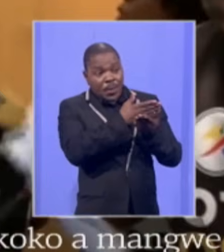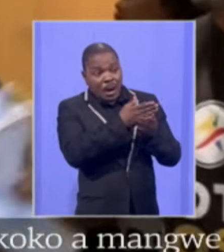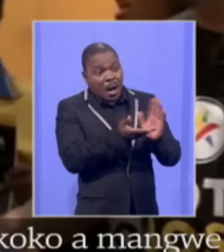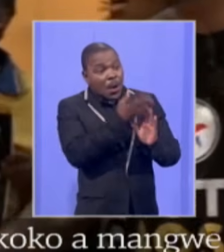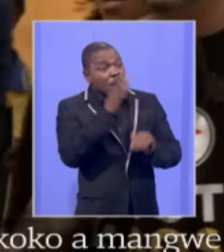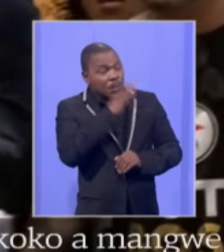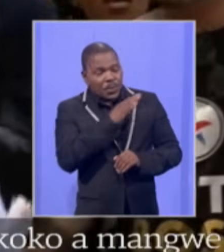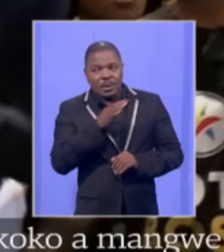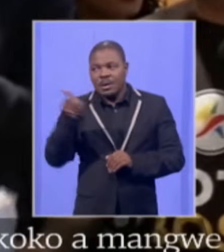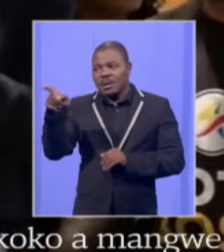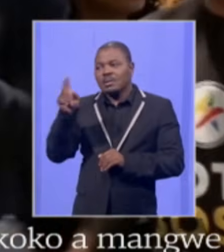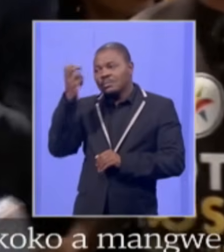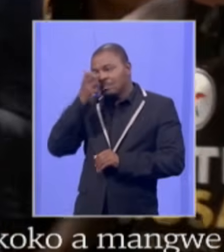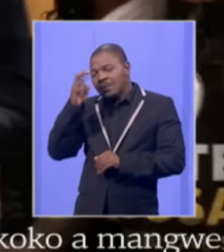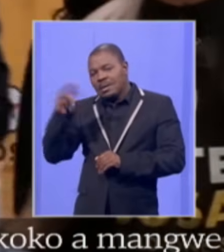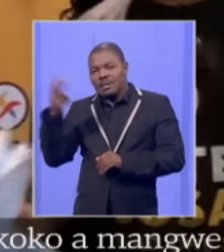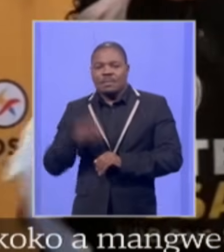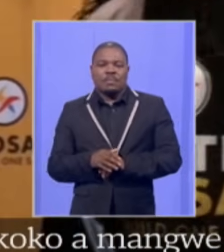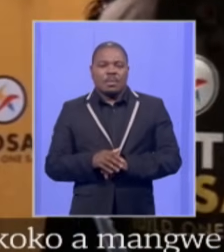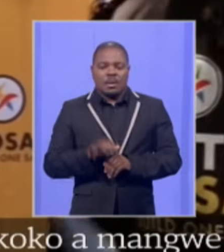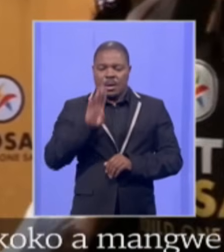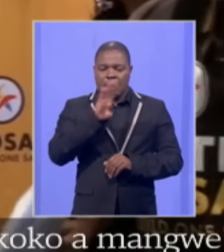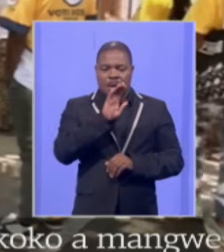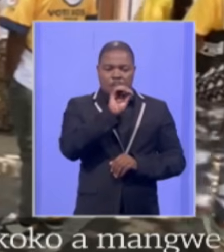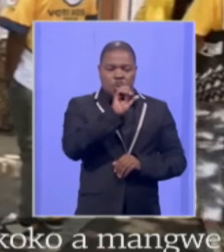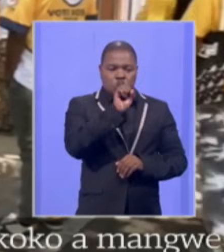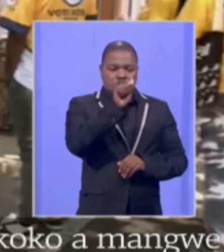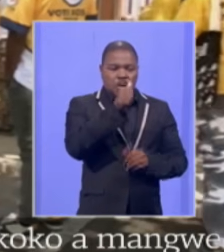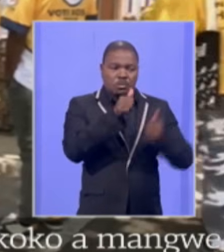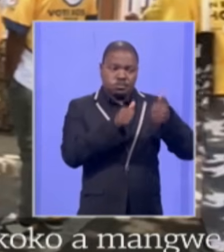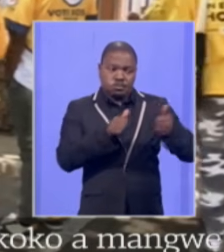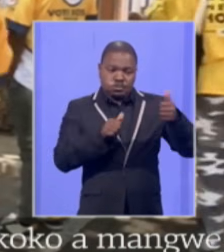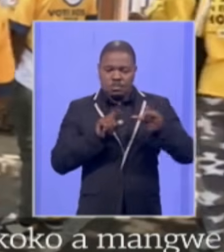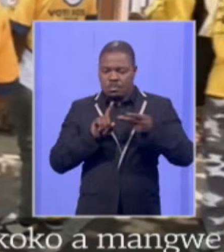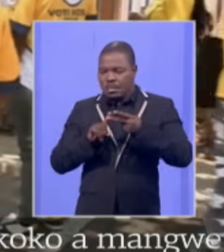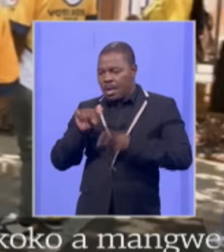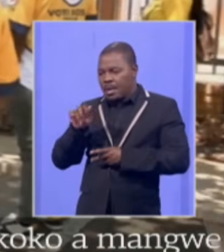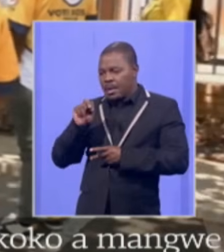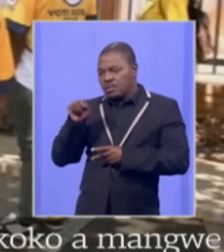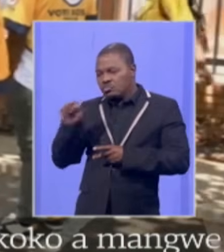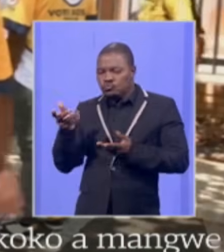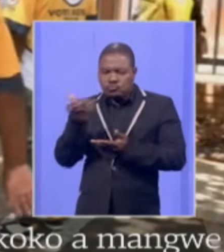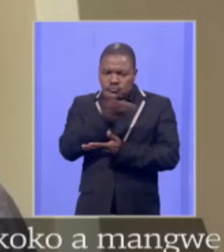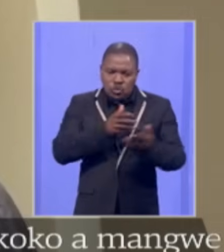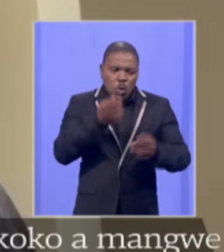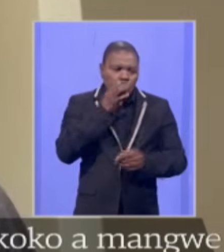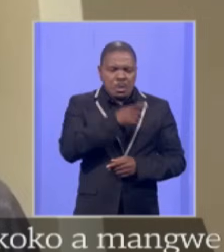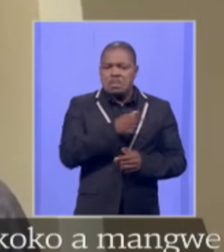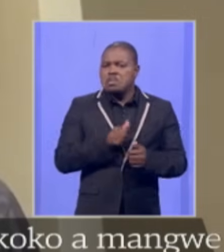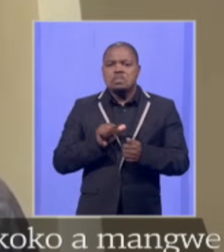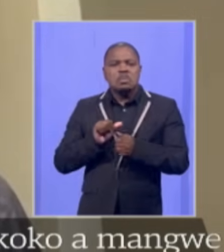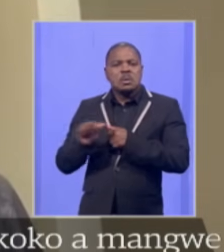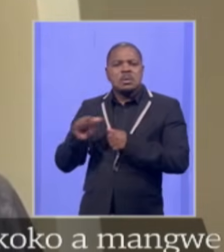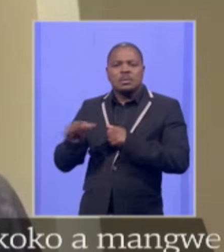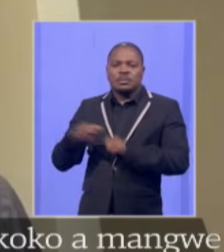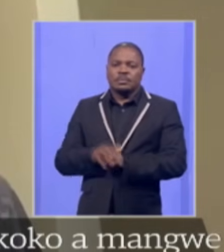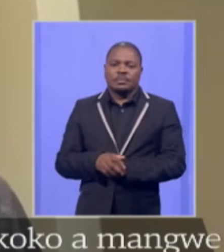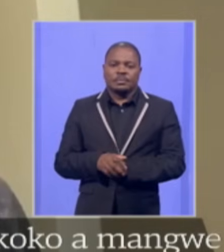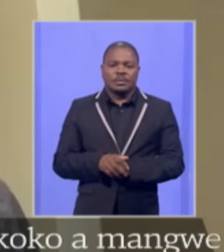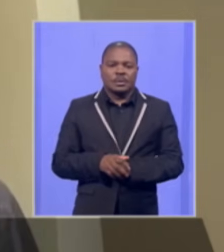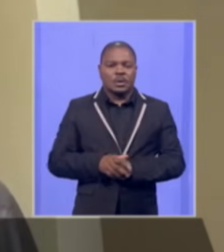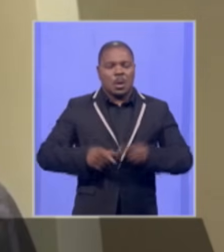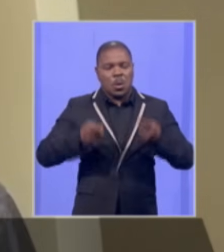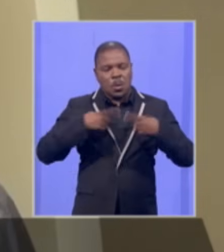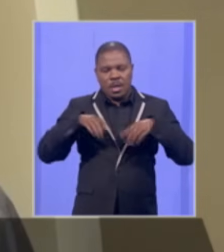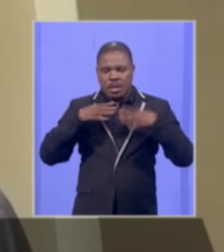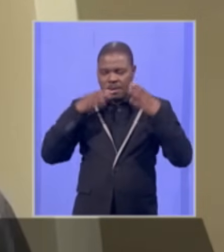o tlotlomaditse ditherisano tsa bona le ANC jaaka tse di tiisa mmoko. Much of the discussion was focused